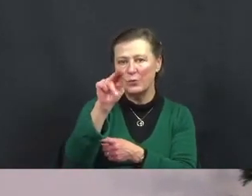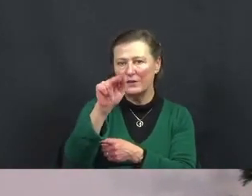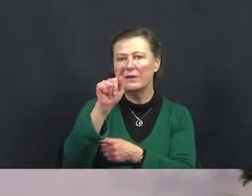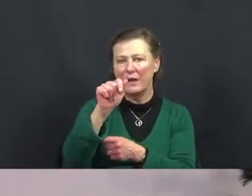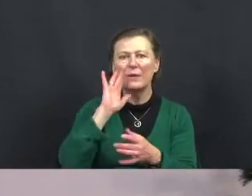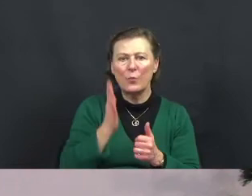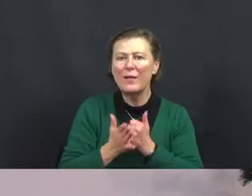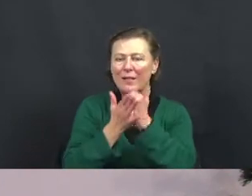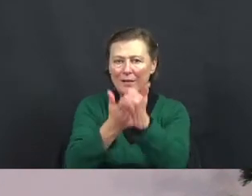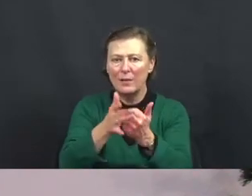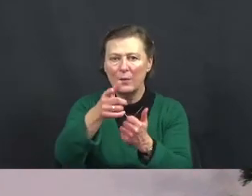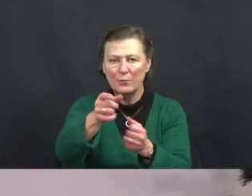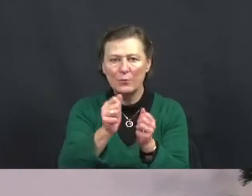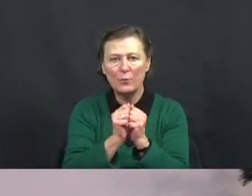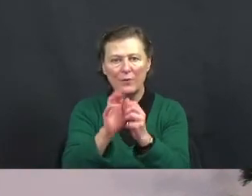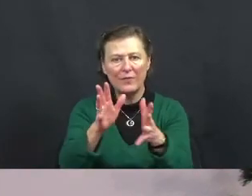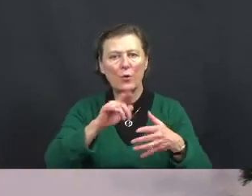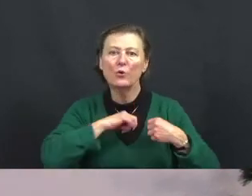grief.